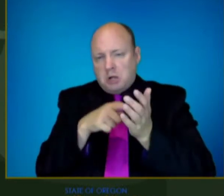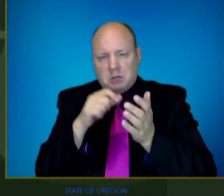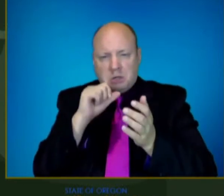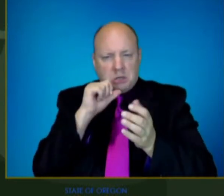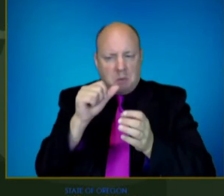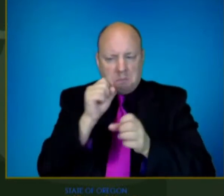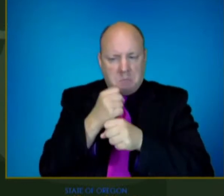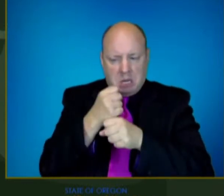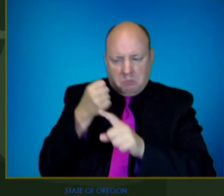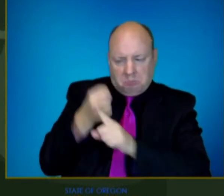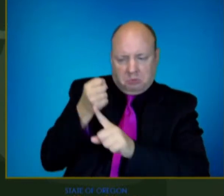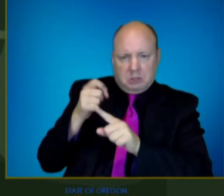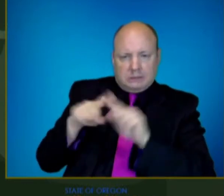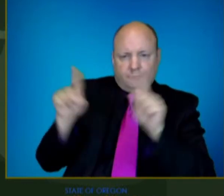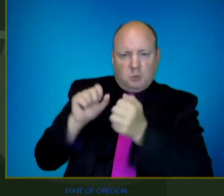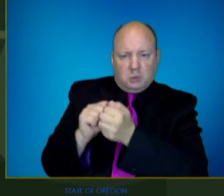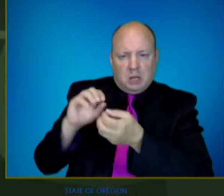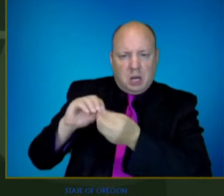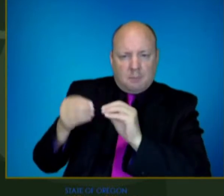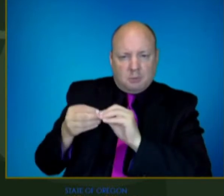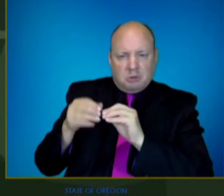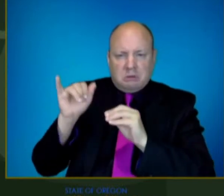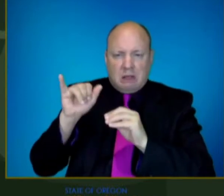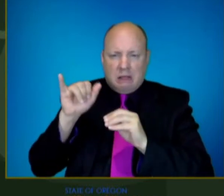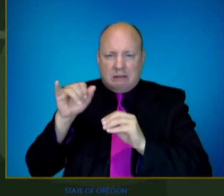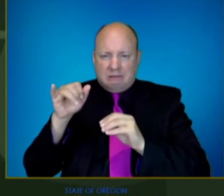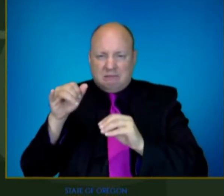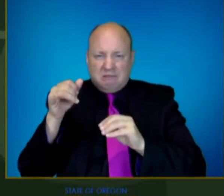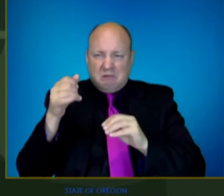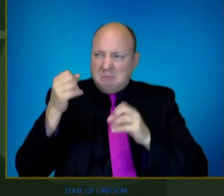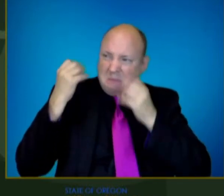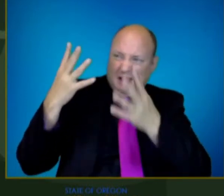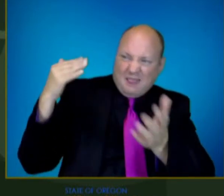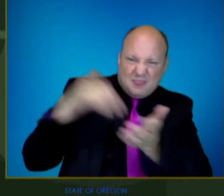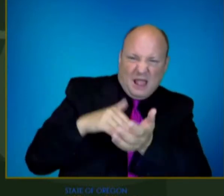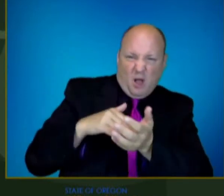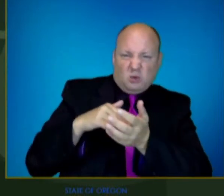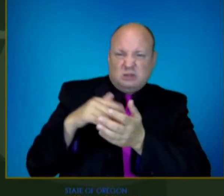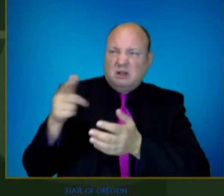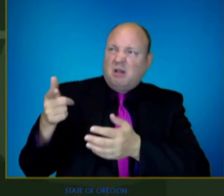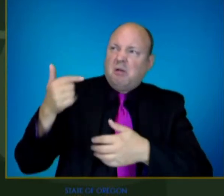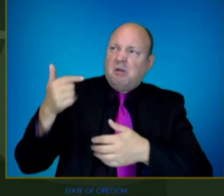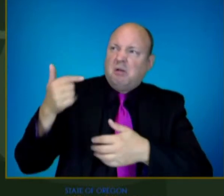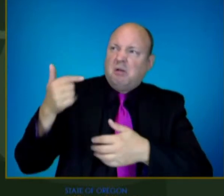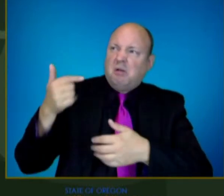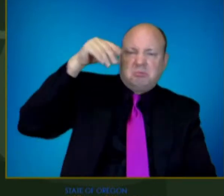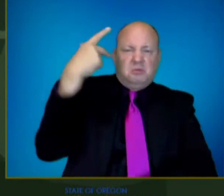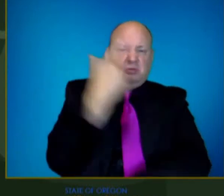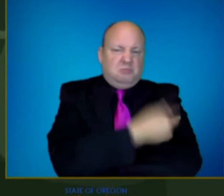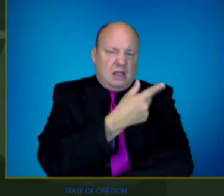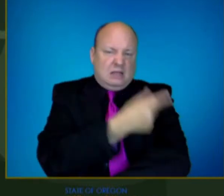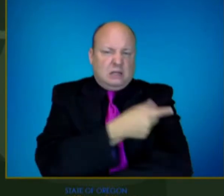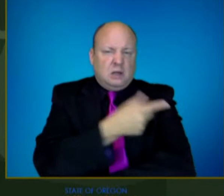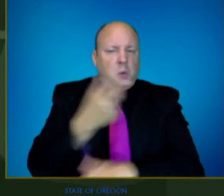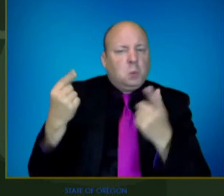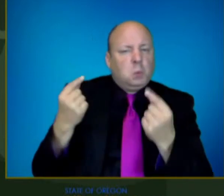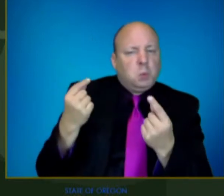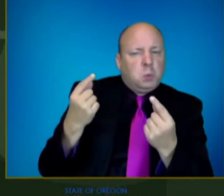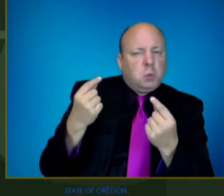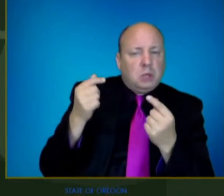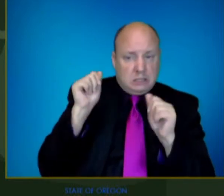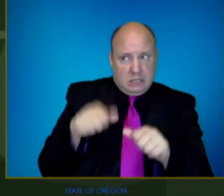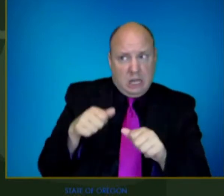refusing after 8 months to get a vaccine, at what point would you consider requiring vaccine proof to enter public places